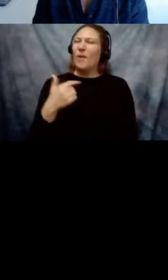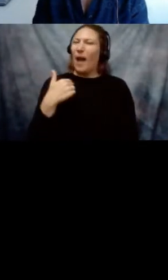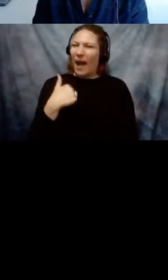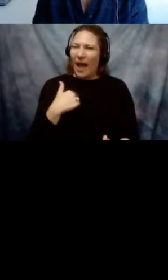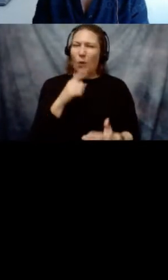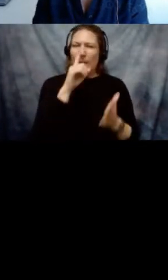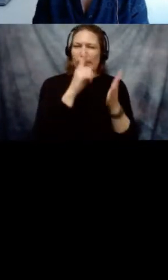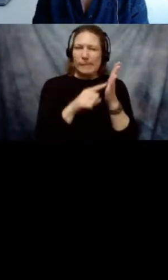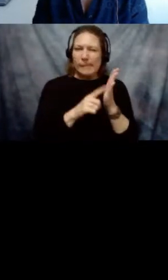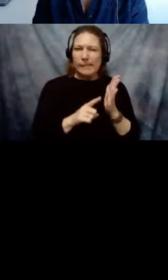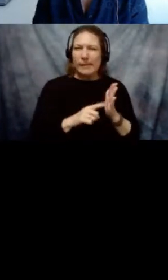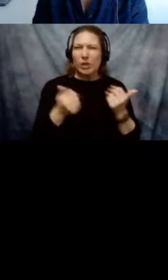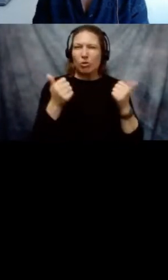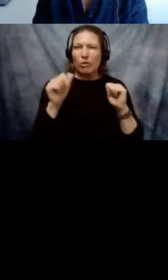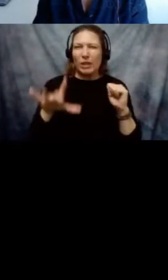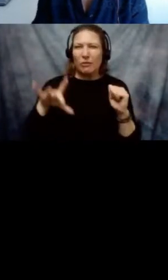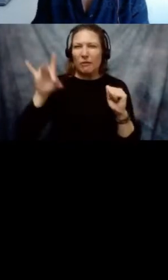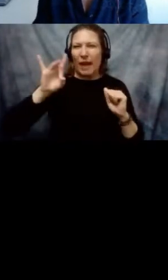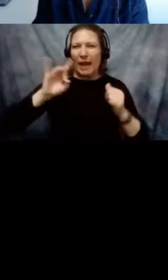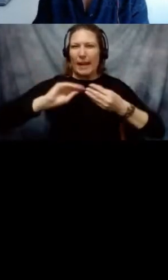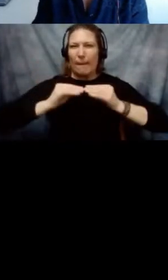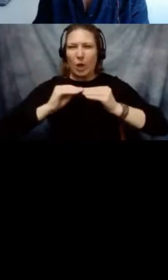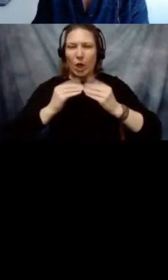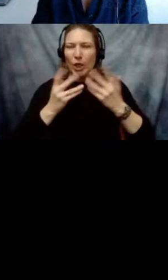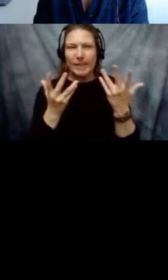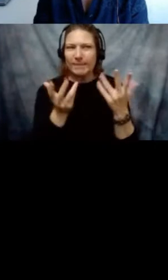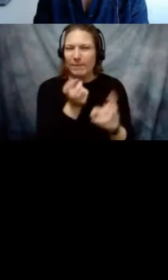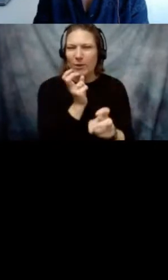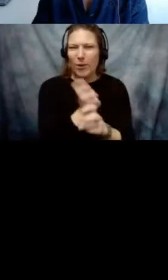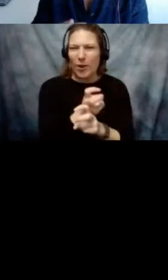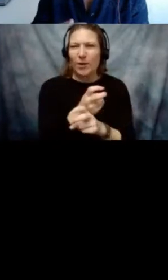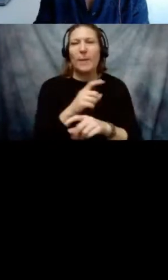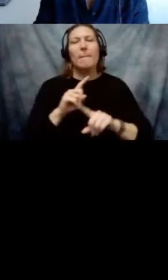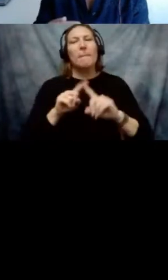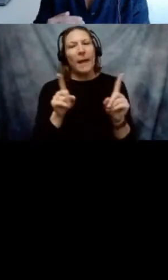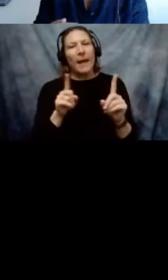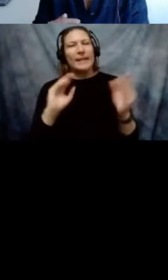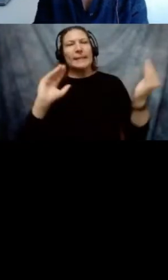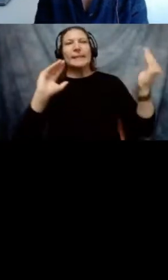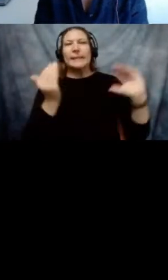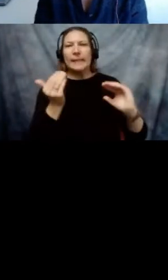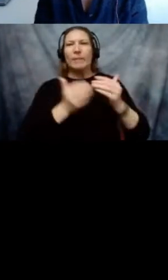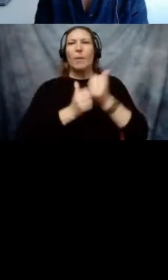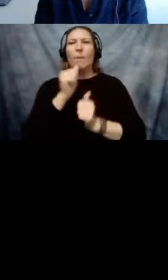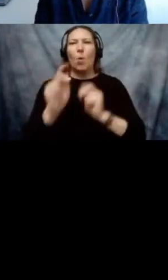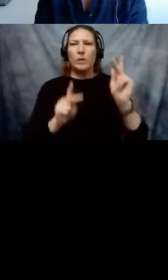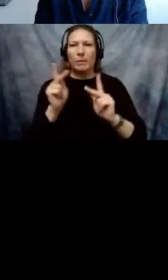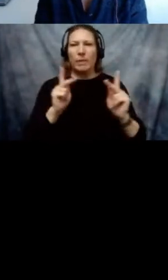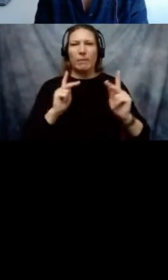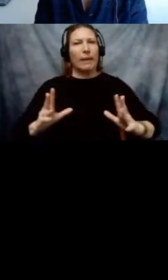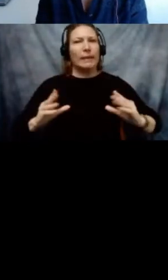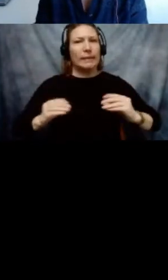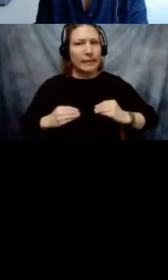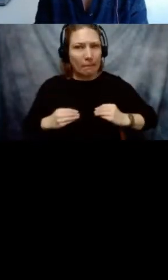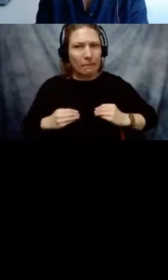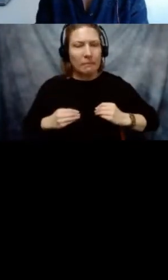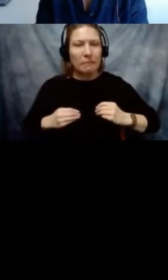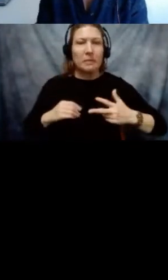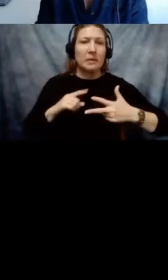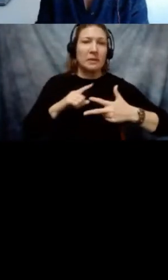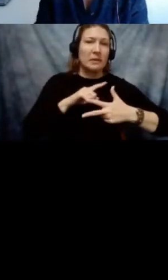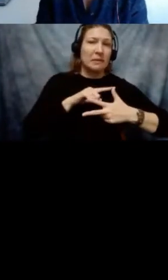figures to answer this, but an accepted approximation is from, we've got 8%, 12%, 15%. And as I say,